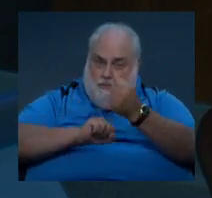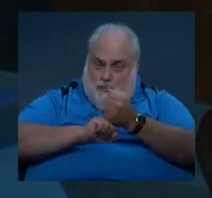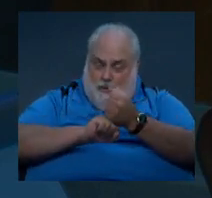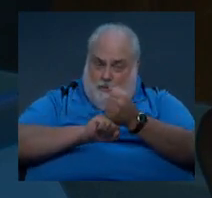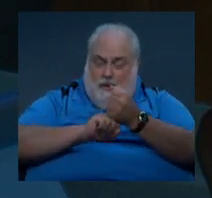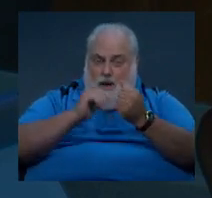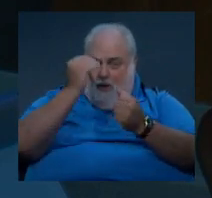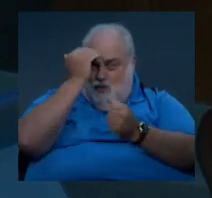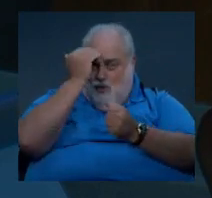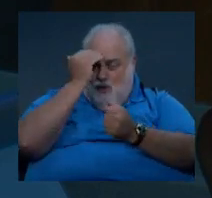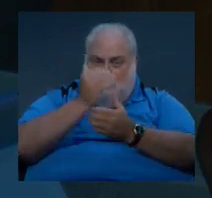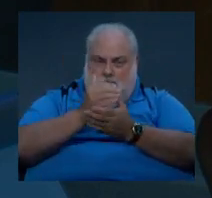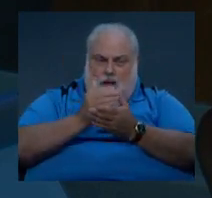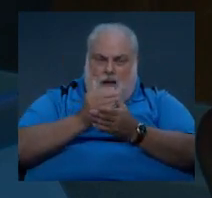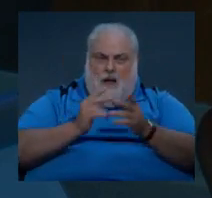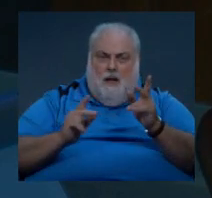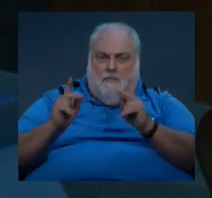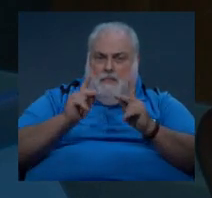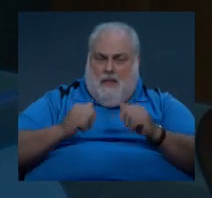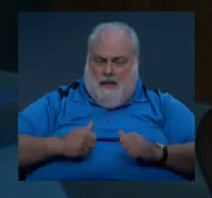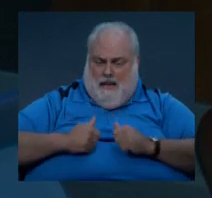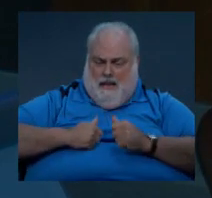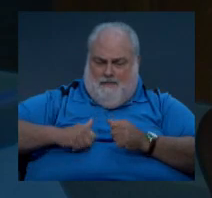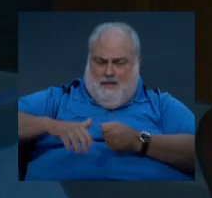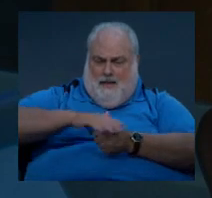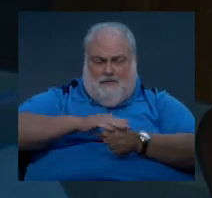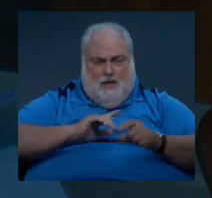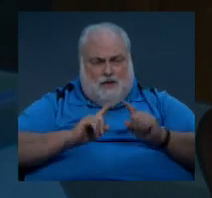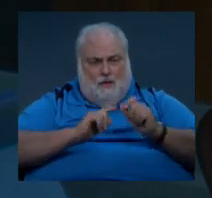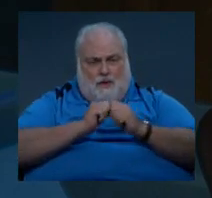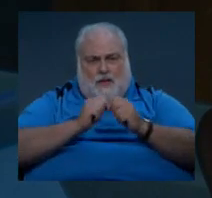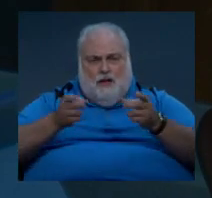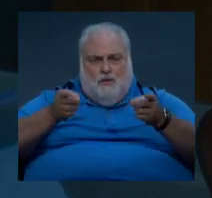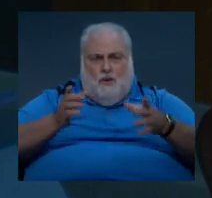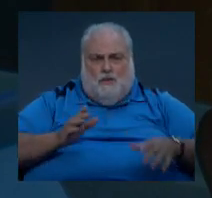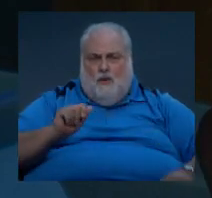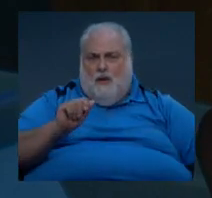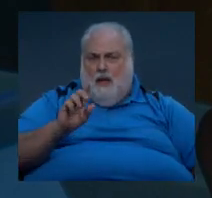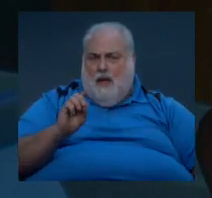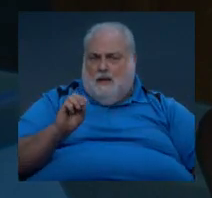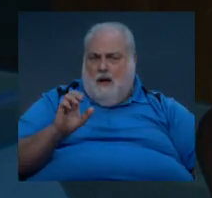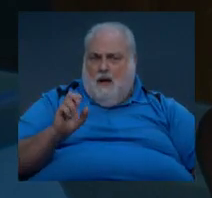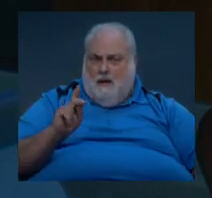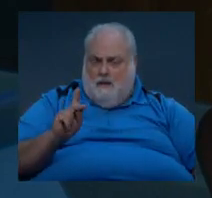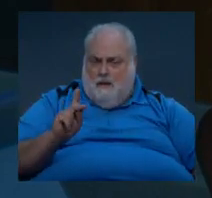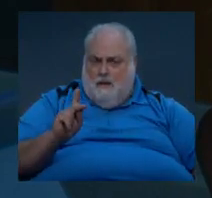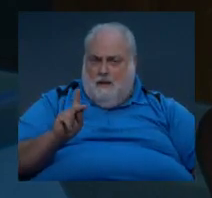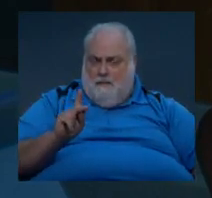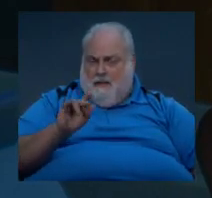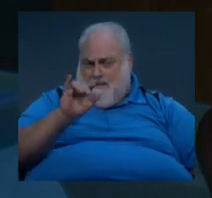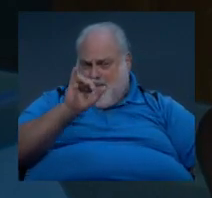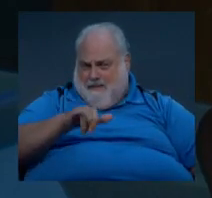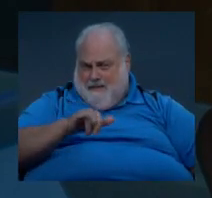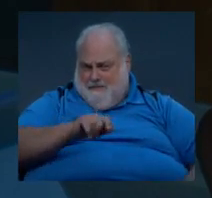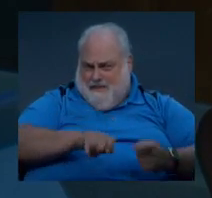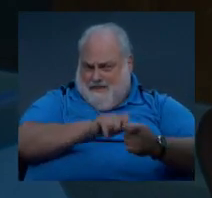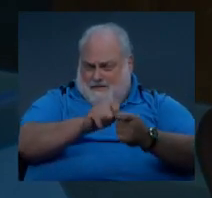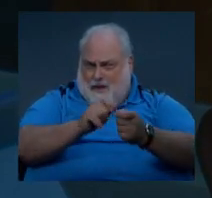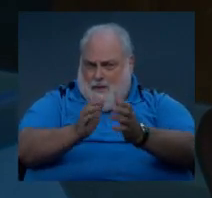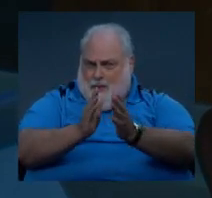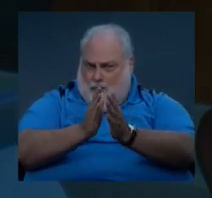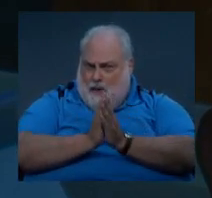some residents who have talked to Director Adcock about this request, about